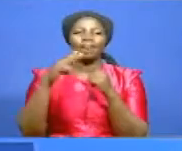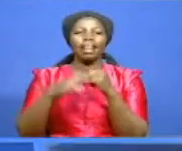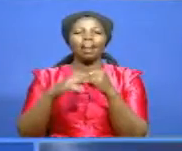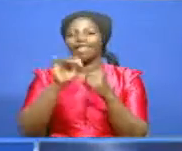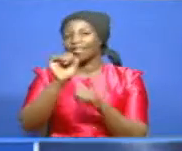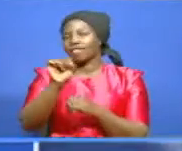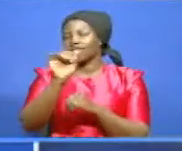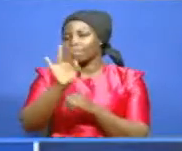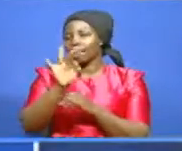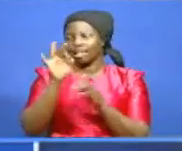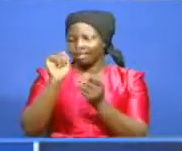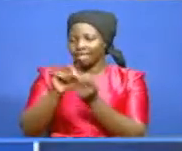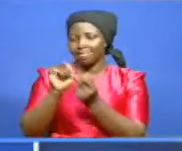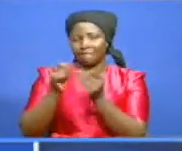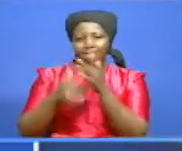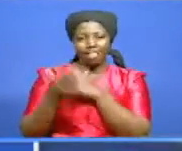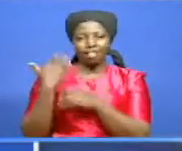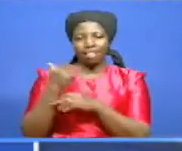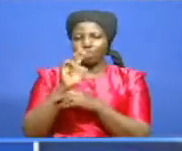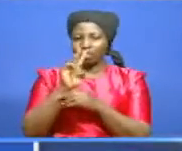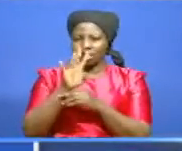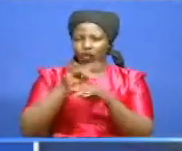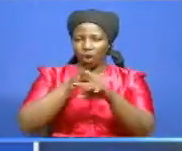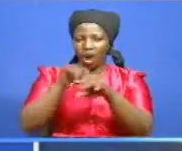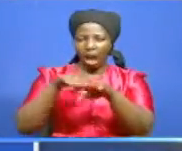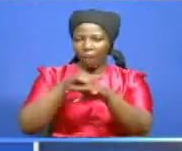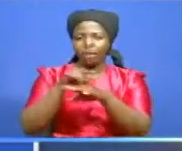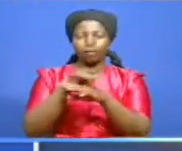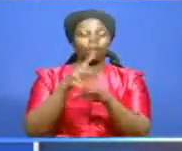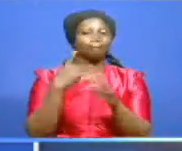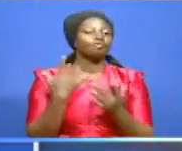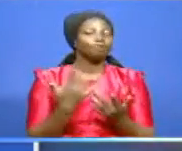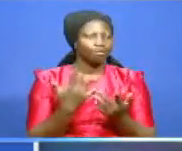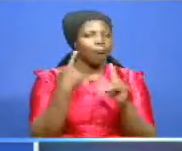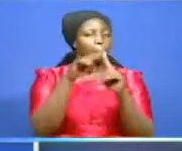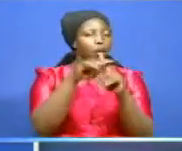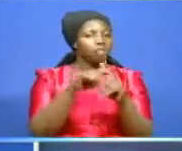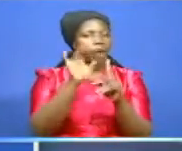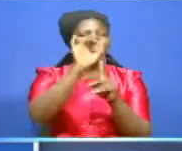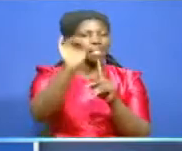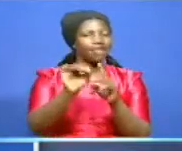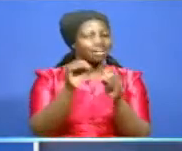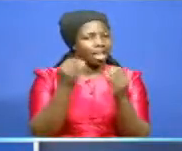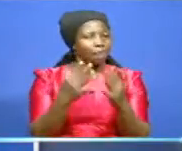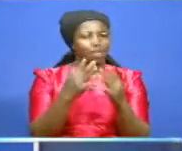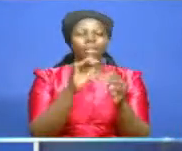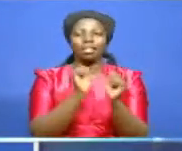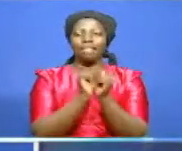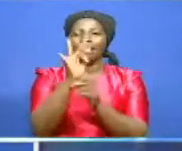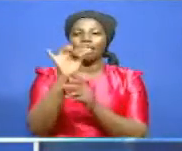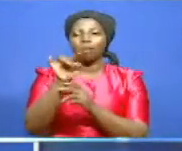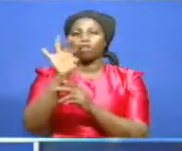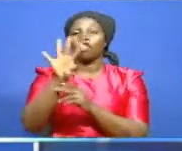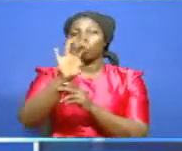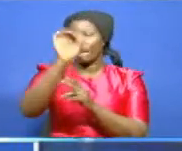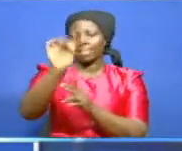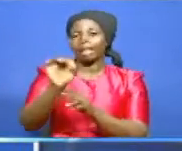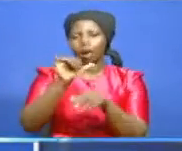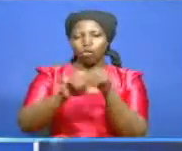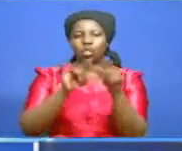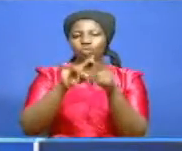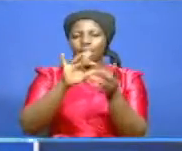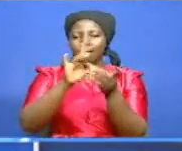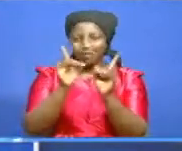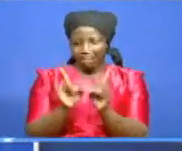7,753 tested in the last 24 hours. The positivity rate now stands at 13.4%. According to the